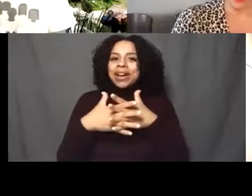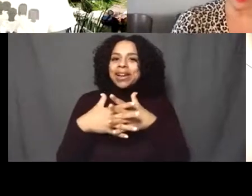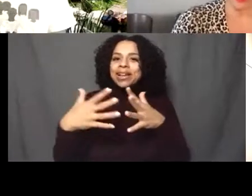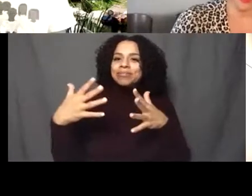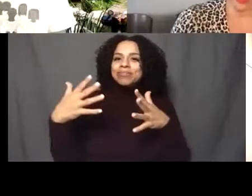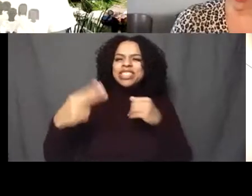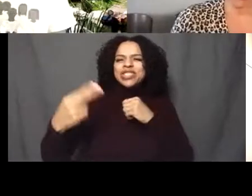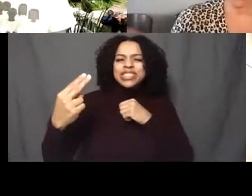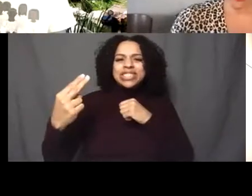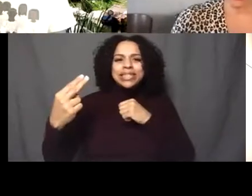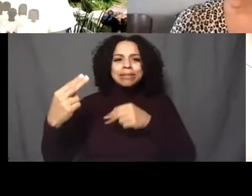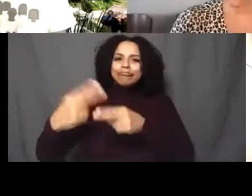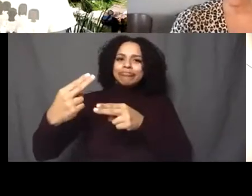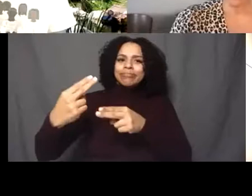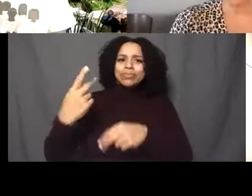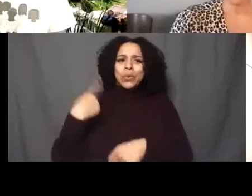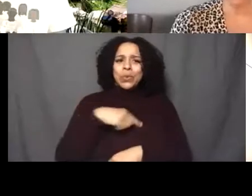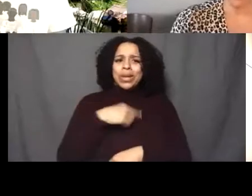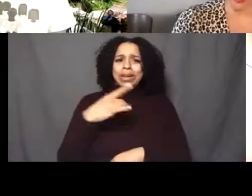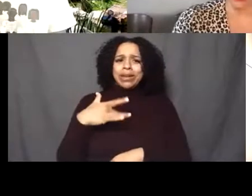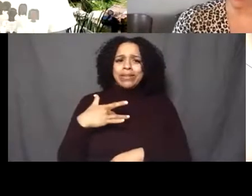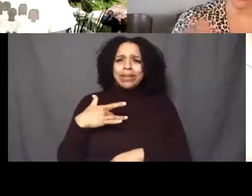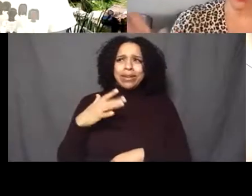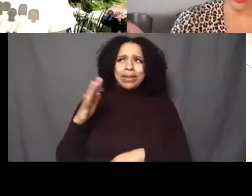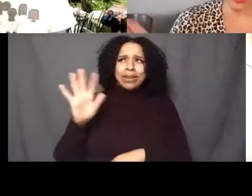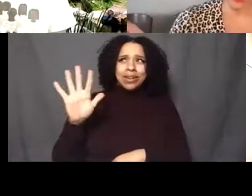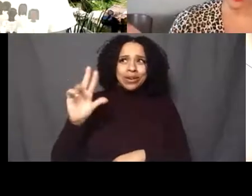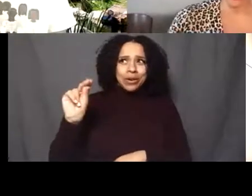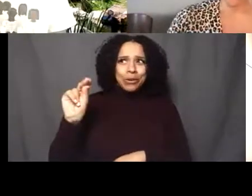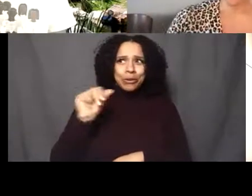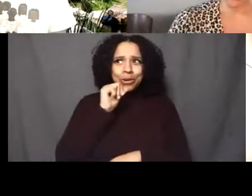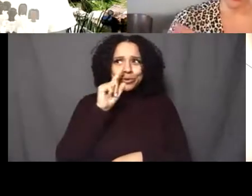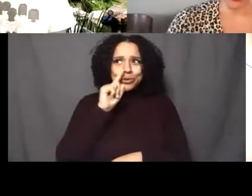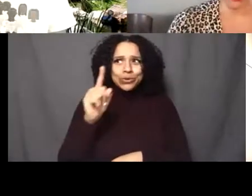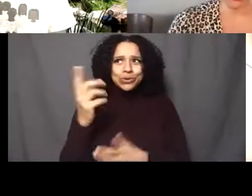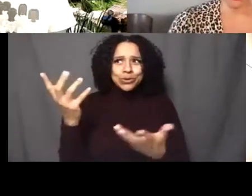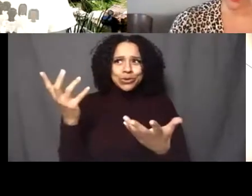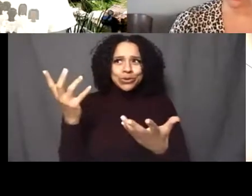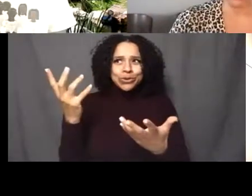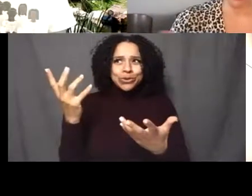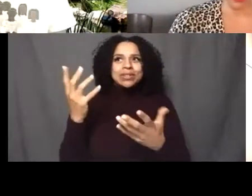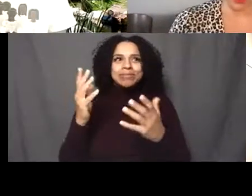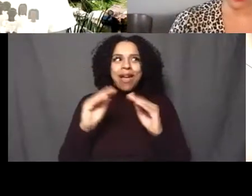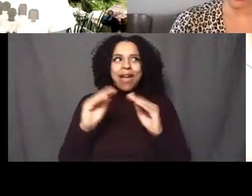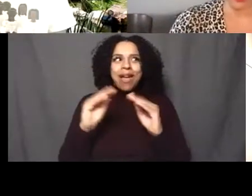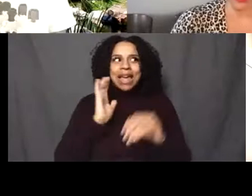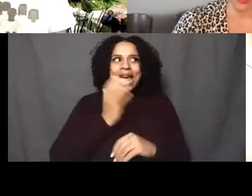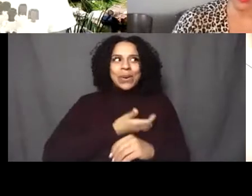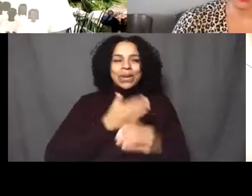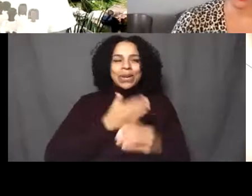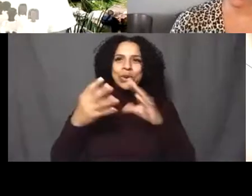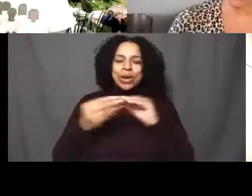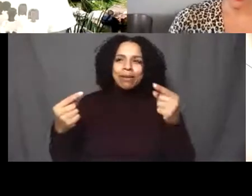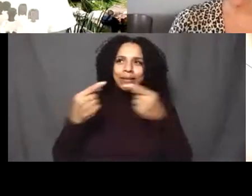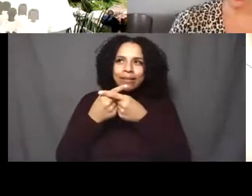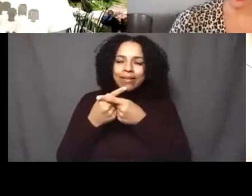of shaking our head like, no, we're not. Because in order to believe that, you have to erase us. You have to erase what was done to Black people. You have to erase what was done to